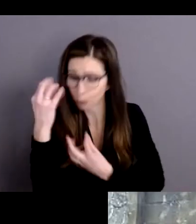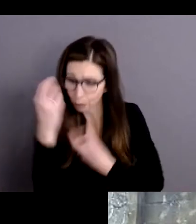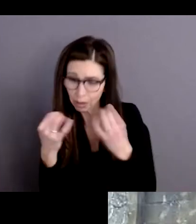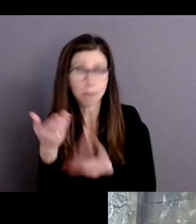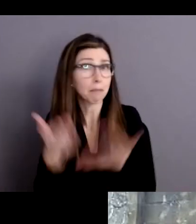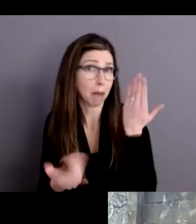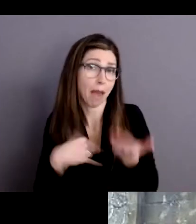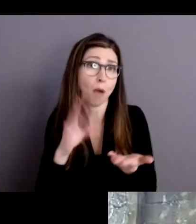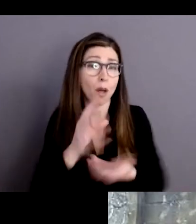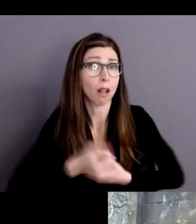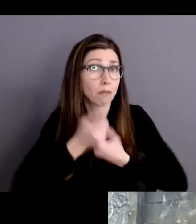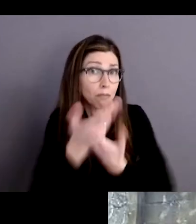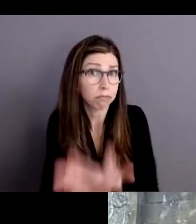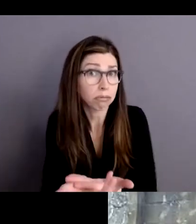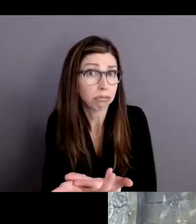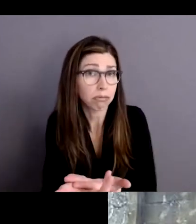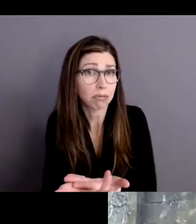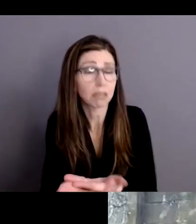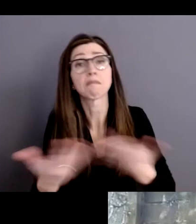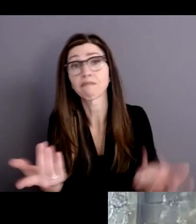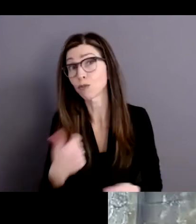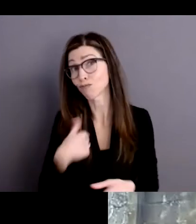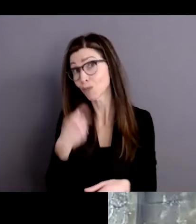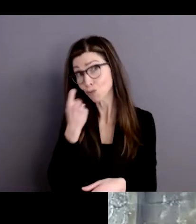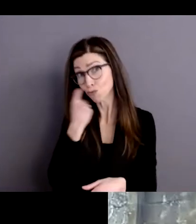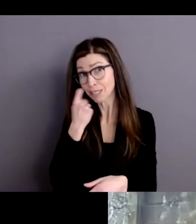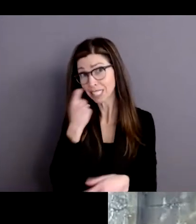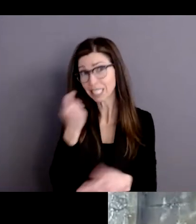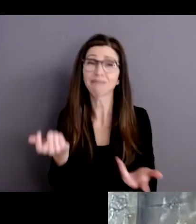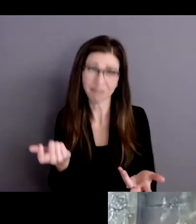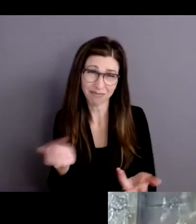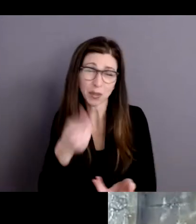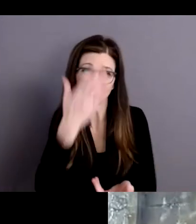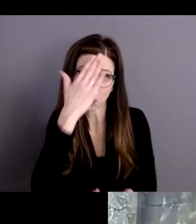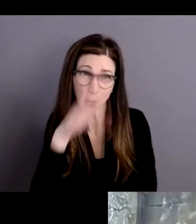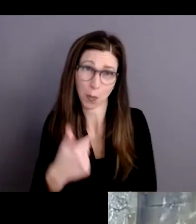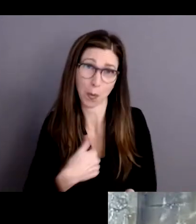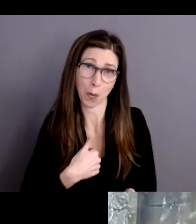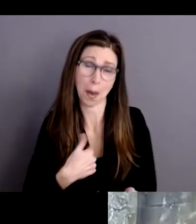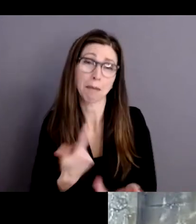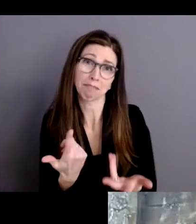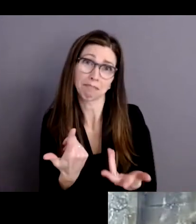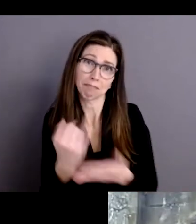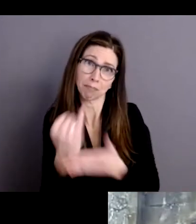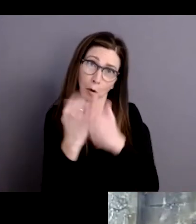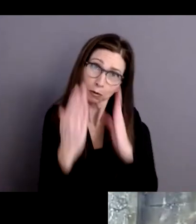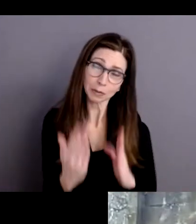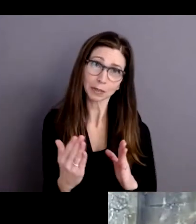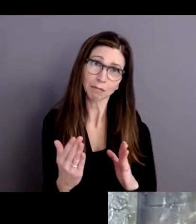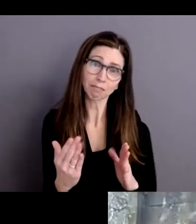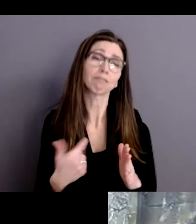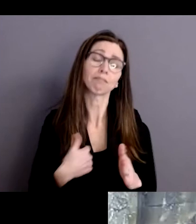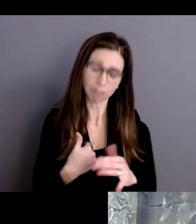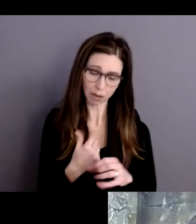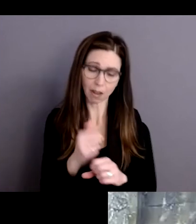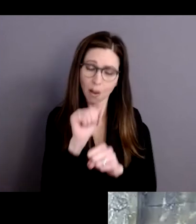I recently did, as I said earlier, I work within